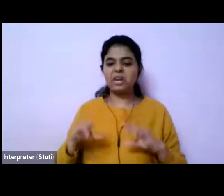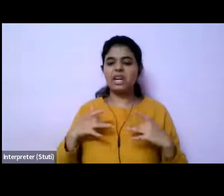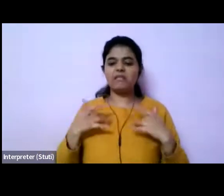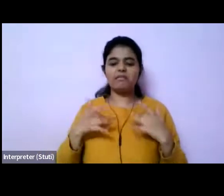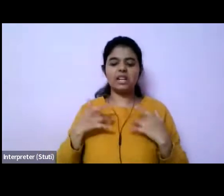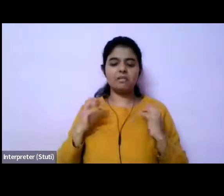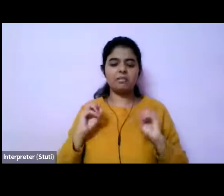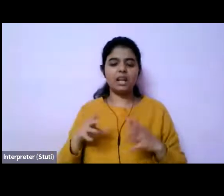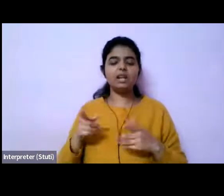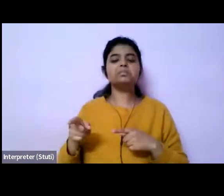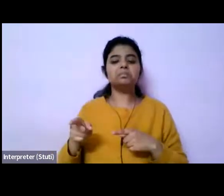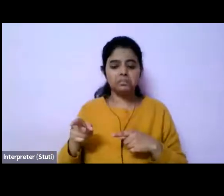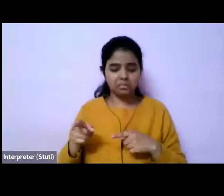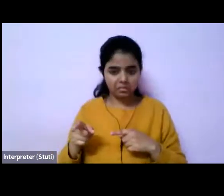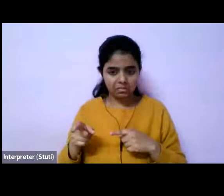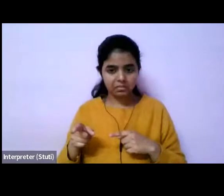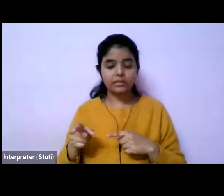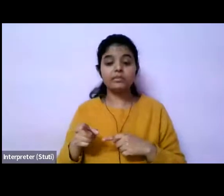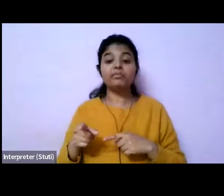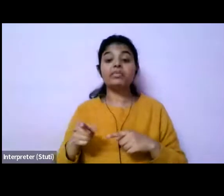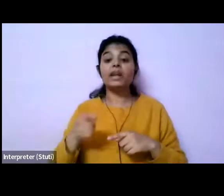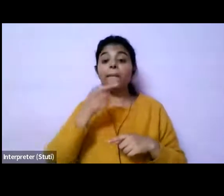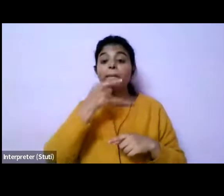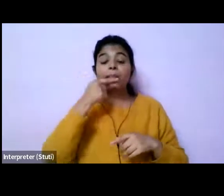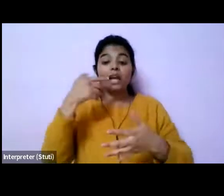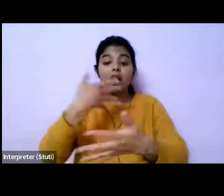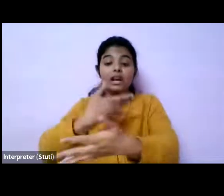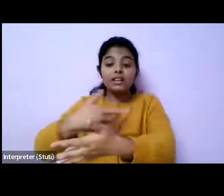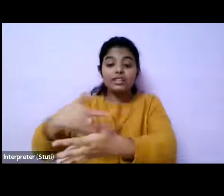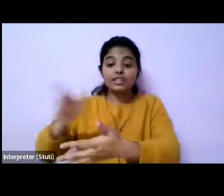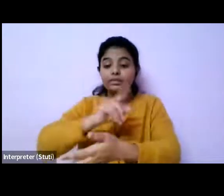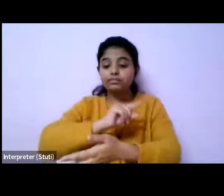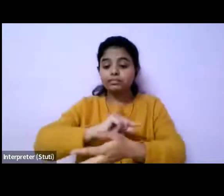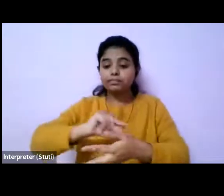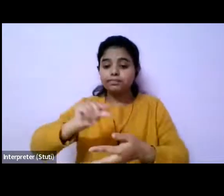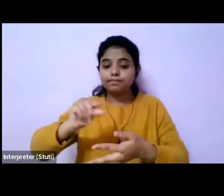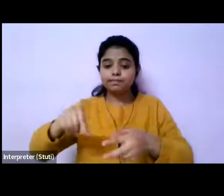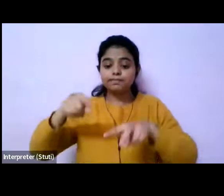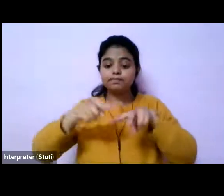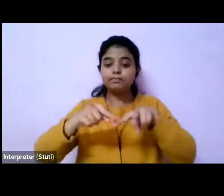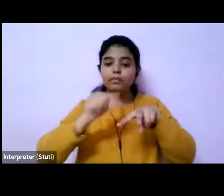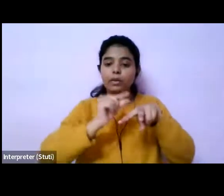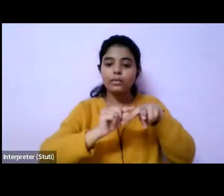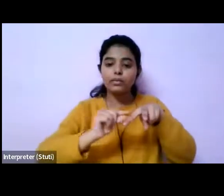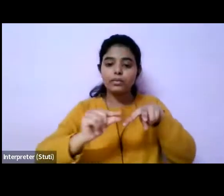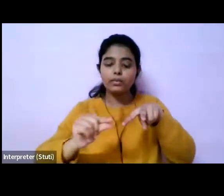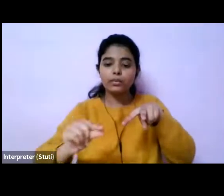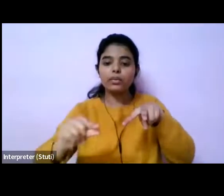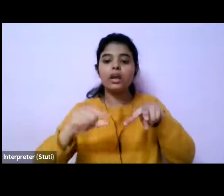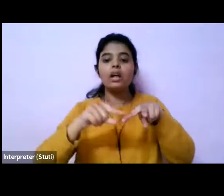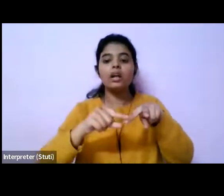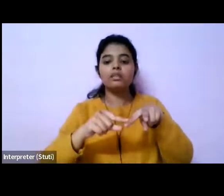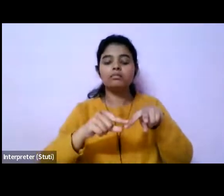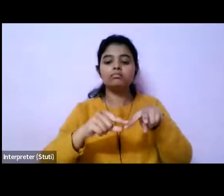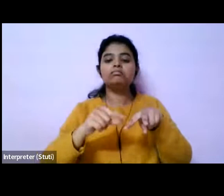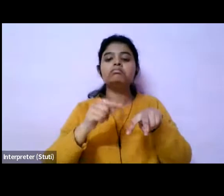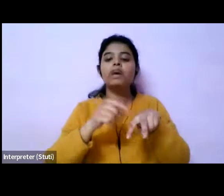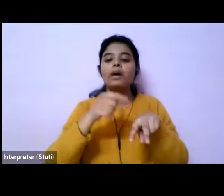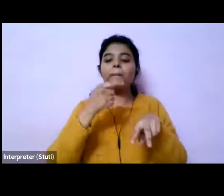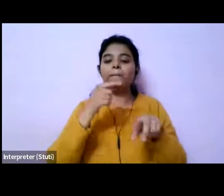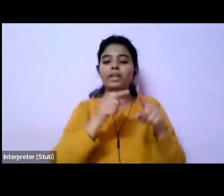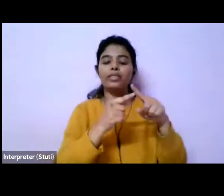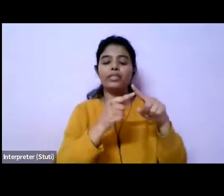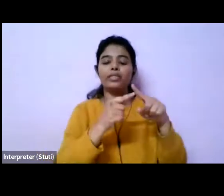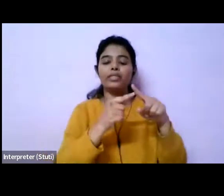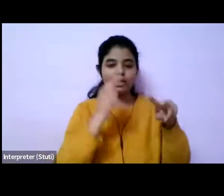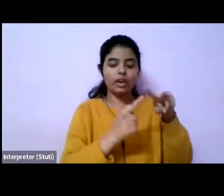an ethical error, since the blood circulation to that particular severed leg was seamlessly happening from Tara's body. The